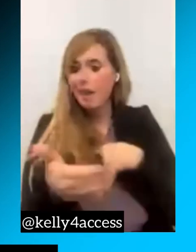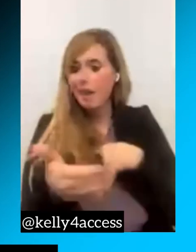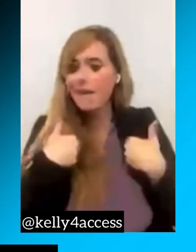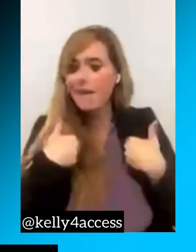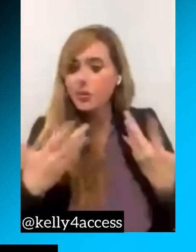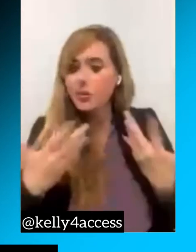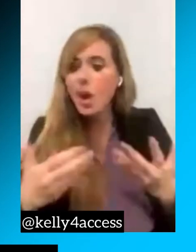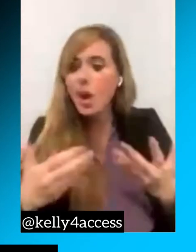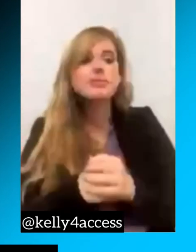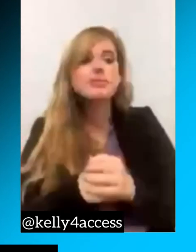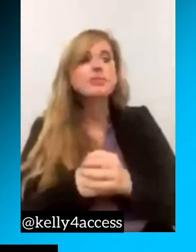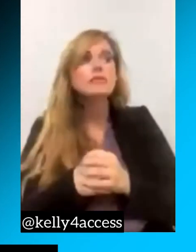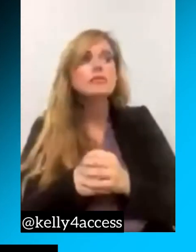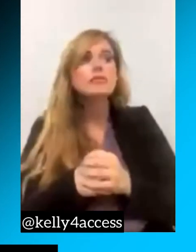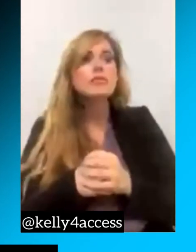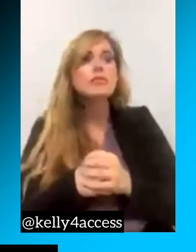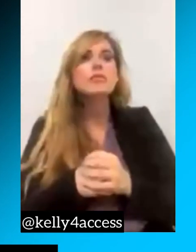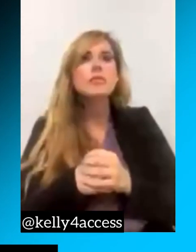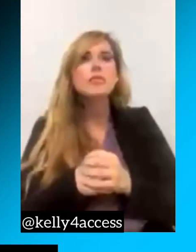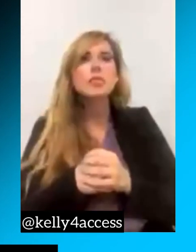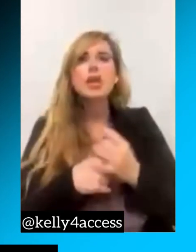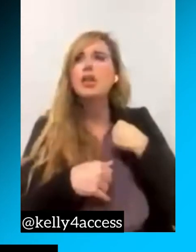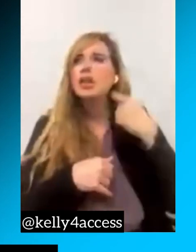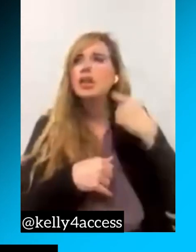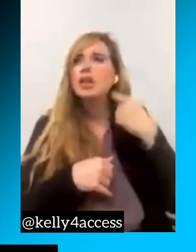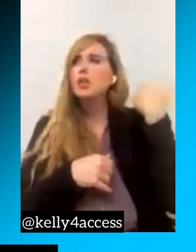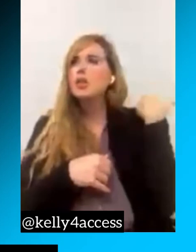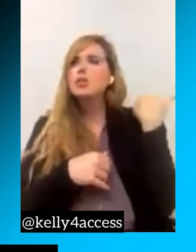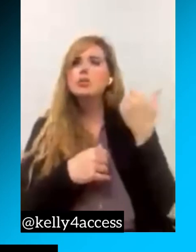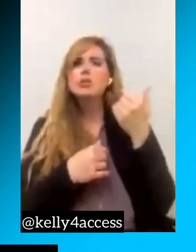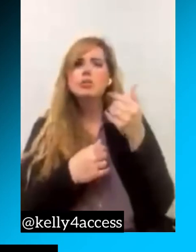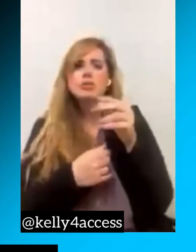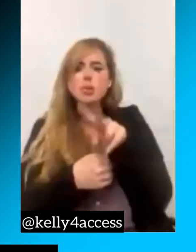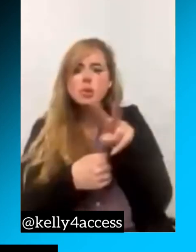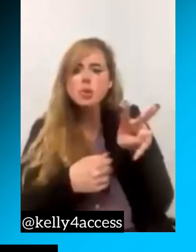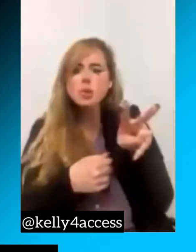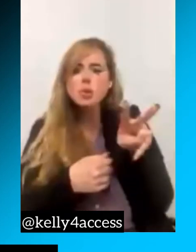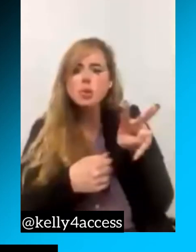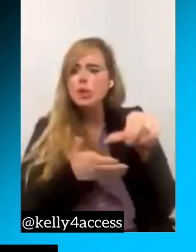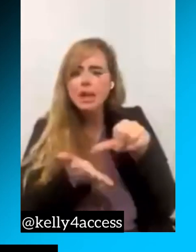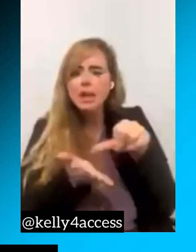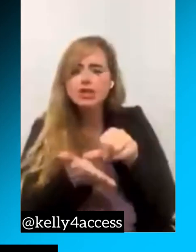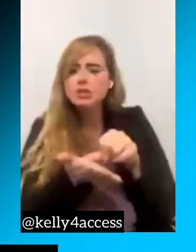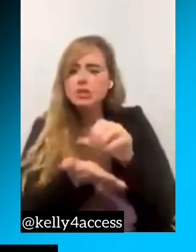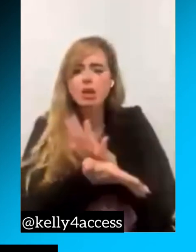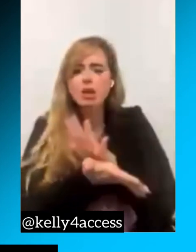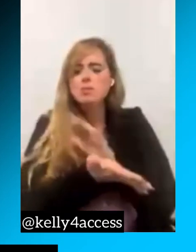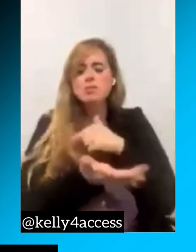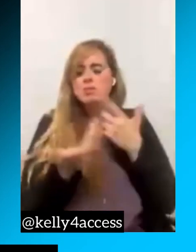I think it was a 22 or 30-page document, something like that, and